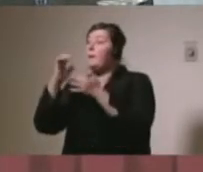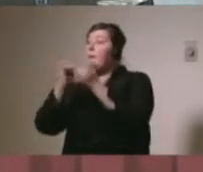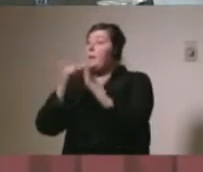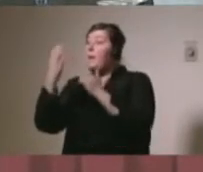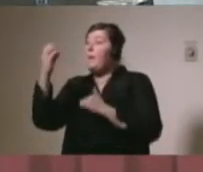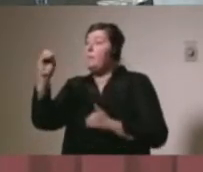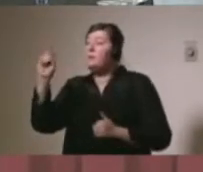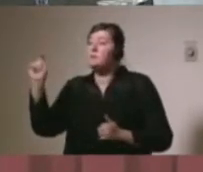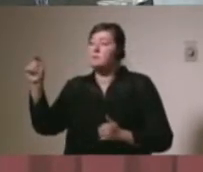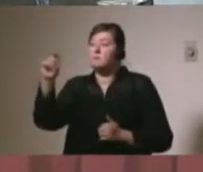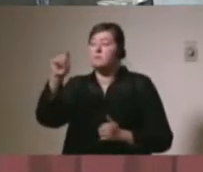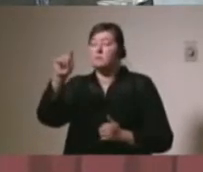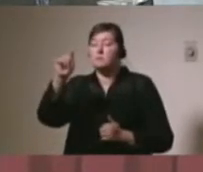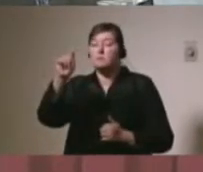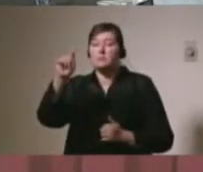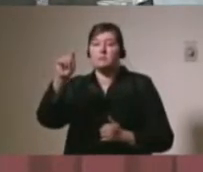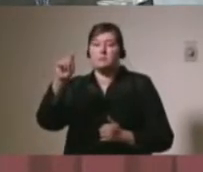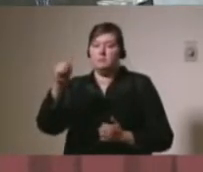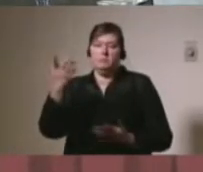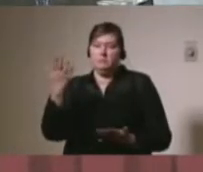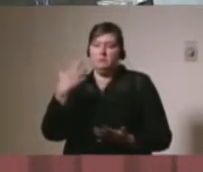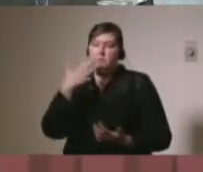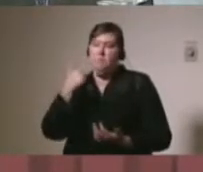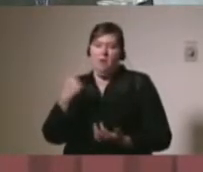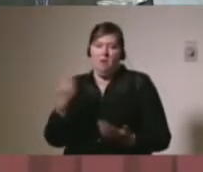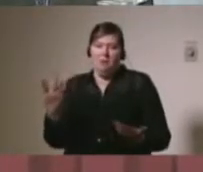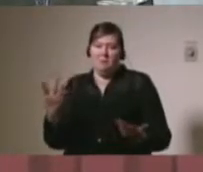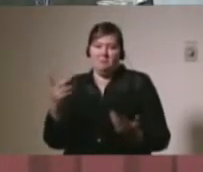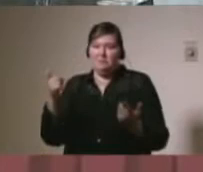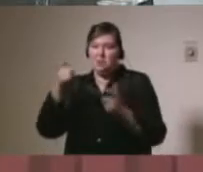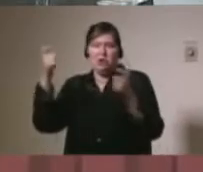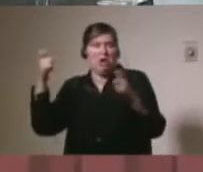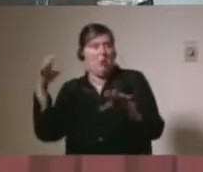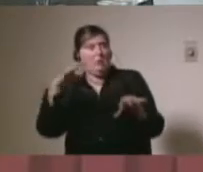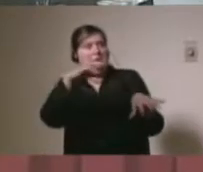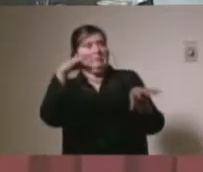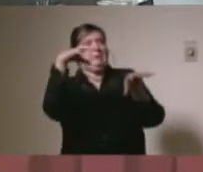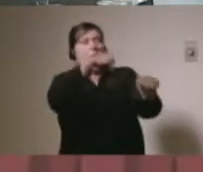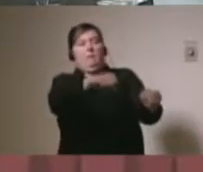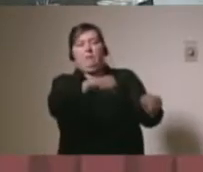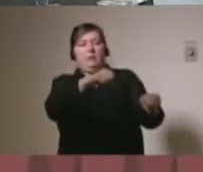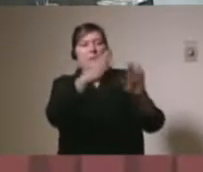the deregulation are only small players.